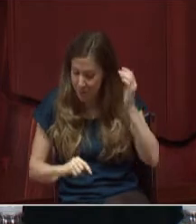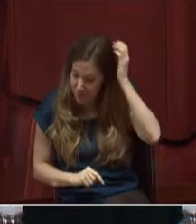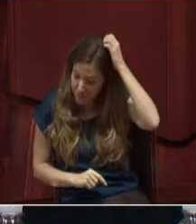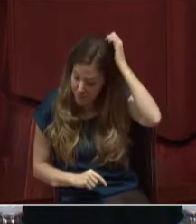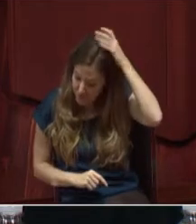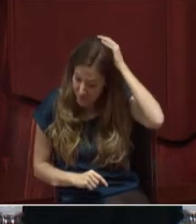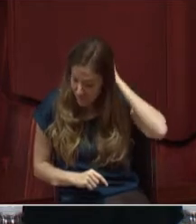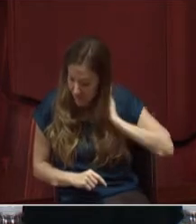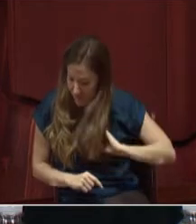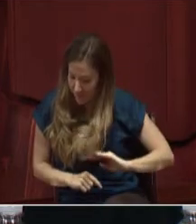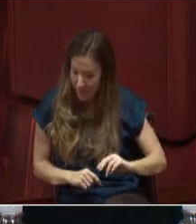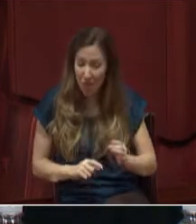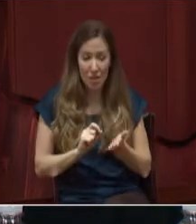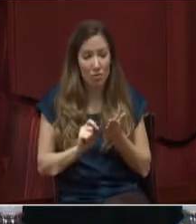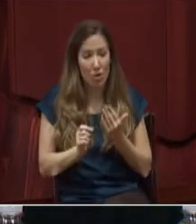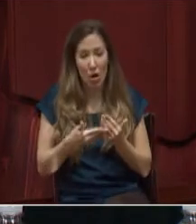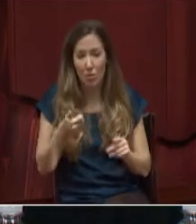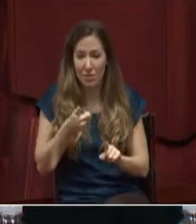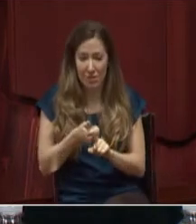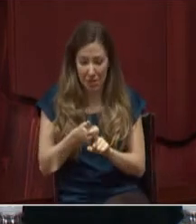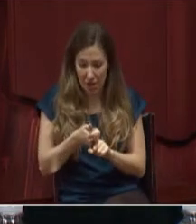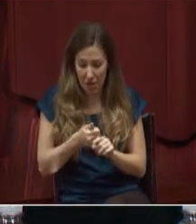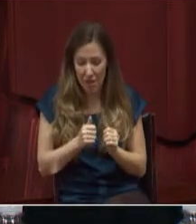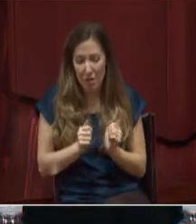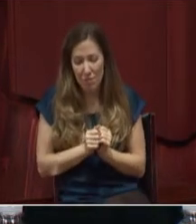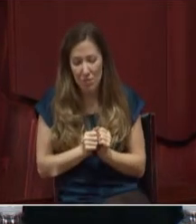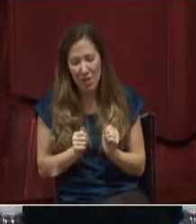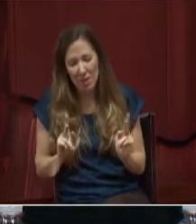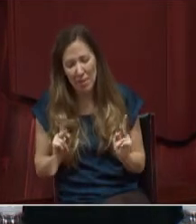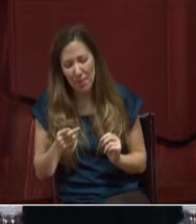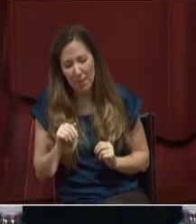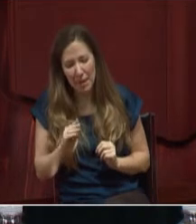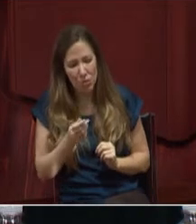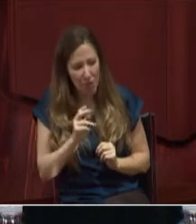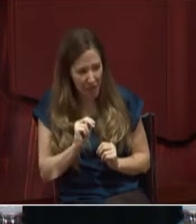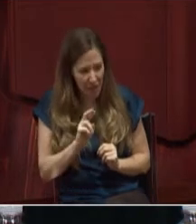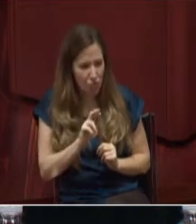he wrote it almost entirely himself with people like Pat Buchanan, Ray Price,